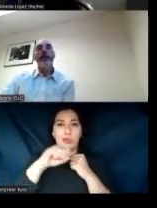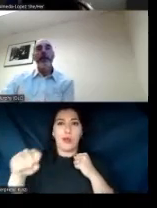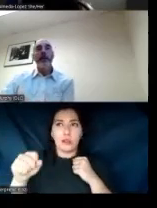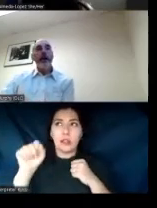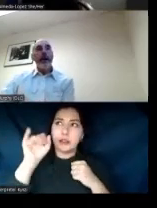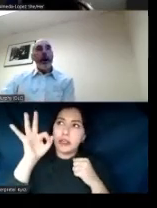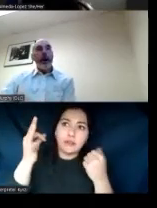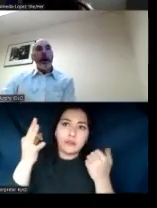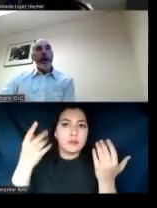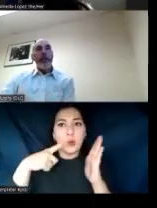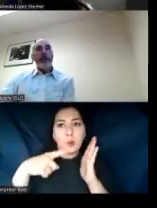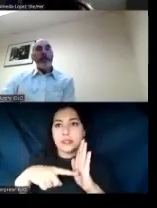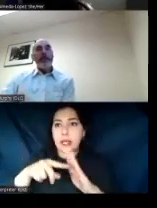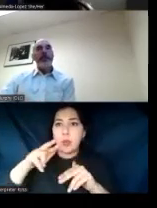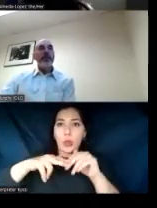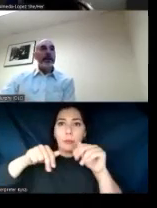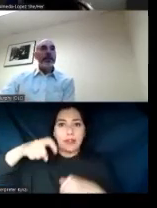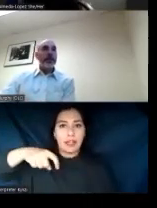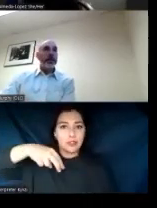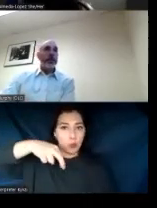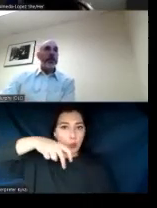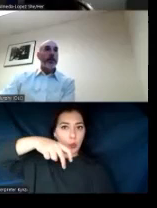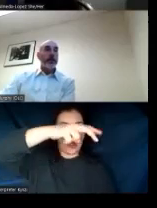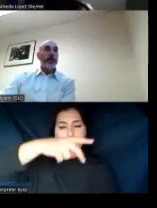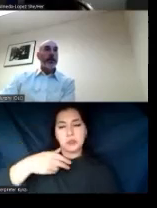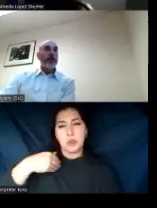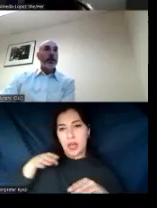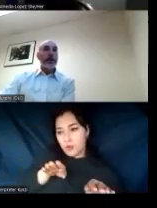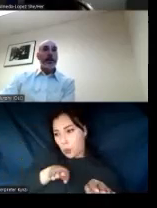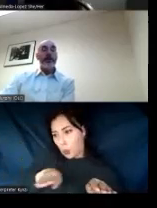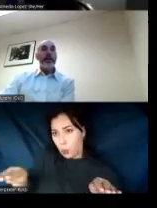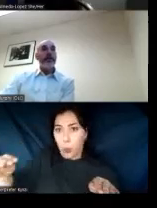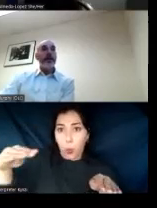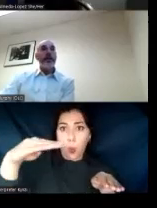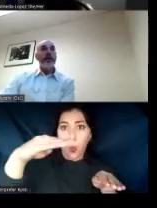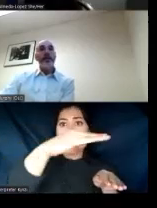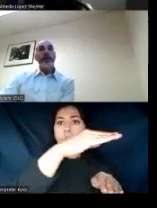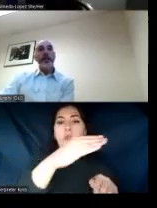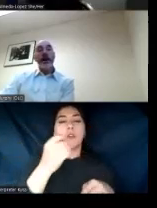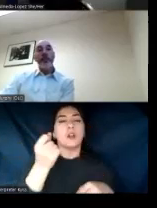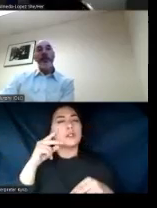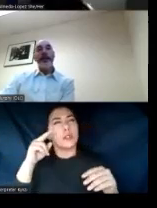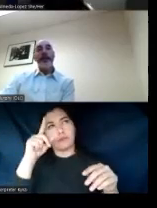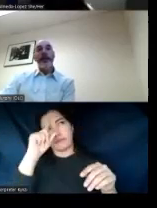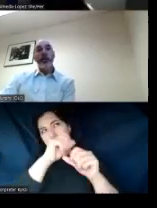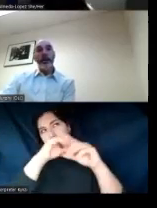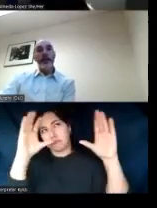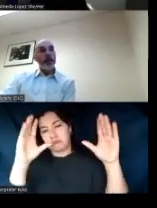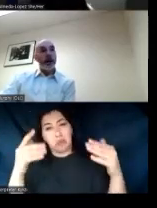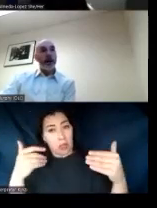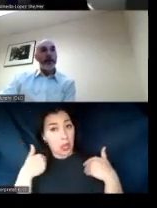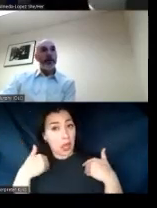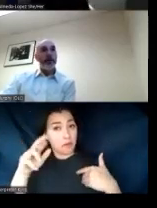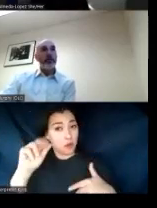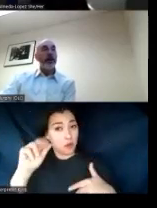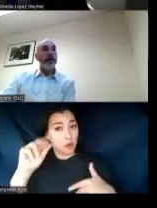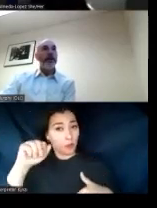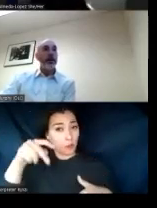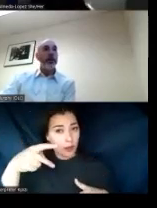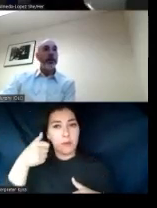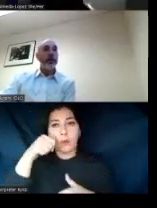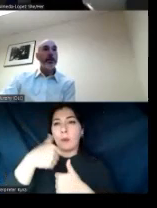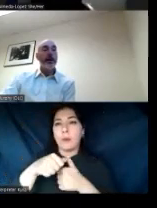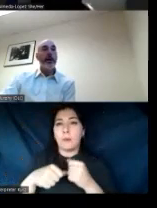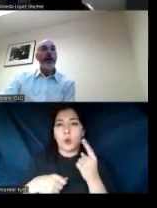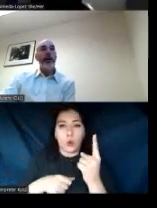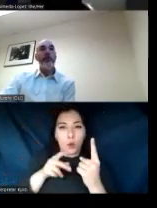building. These are the things that you're going to want to look for if there is a ramp. Again, that 1 in 12 running